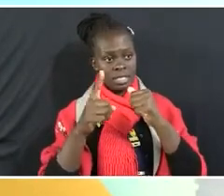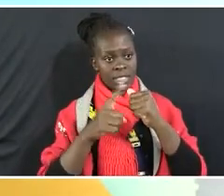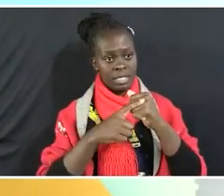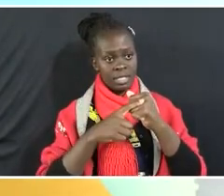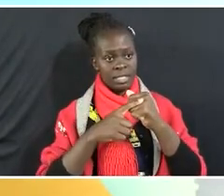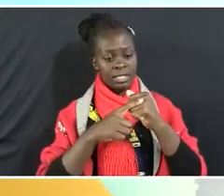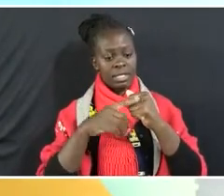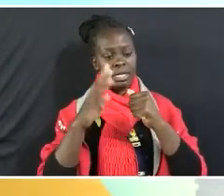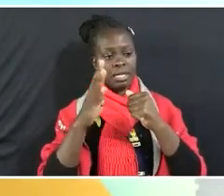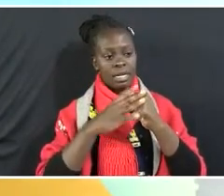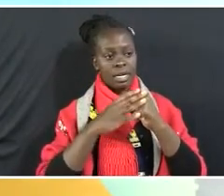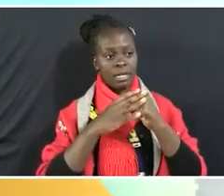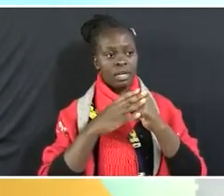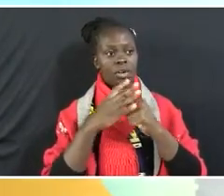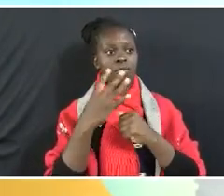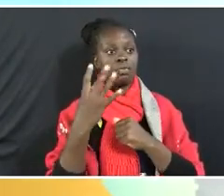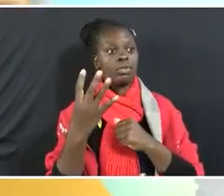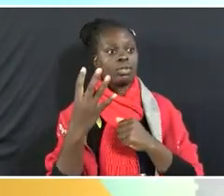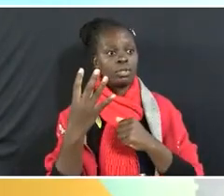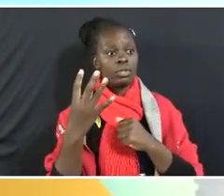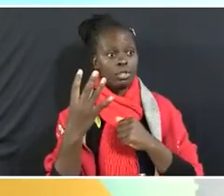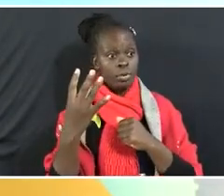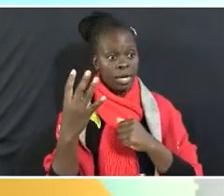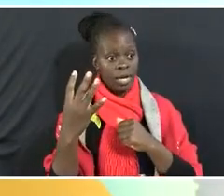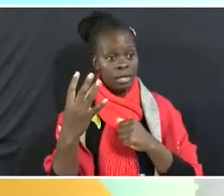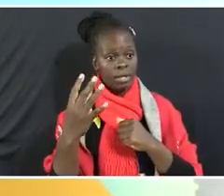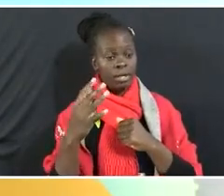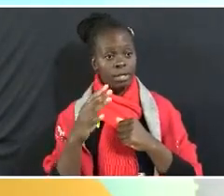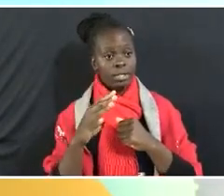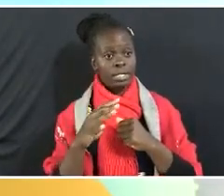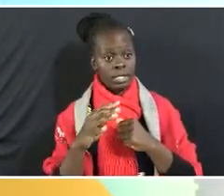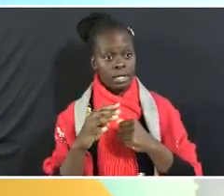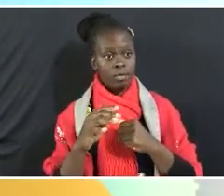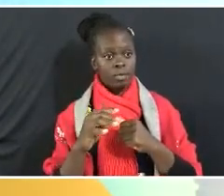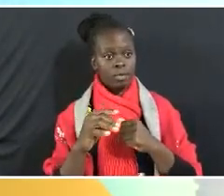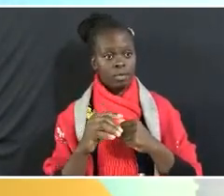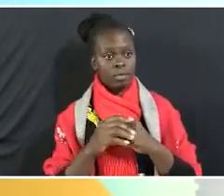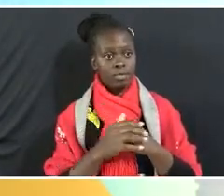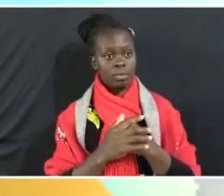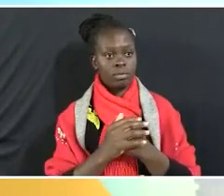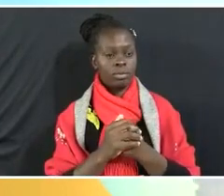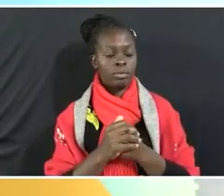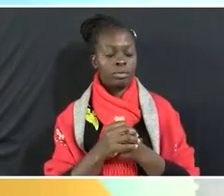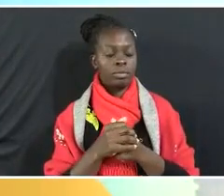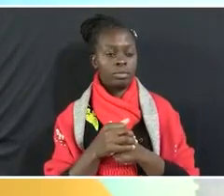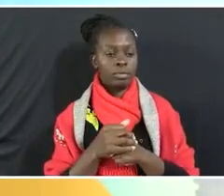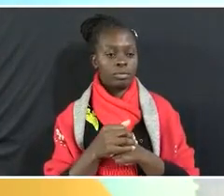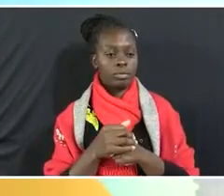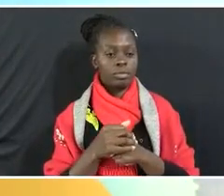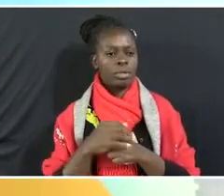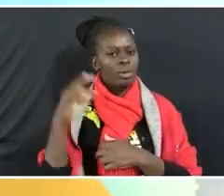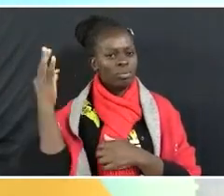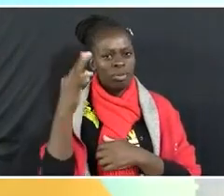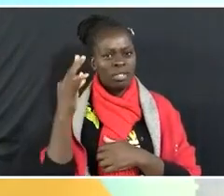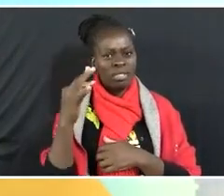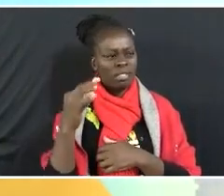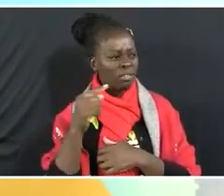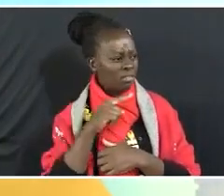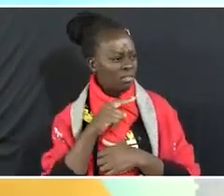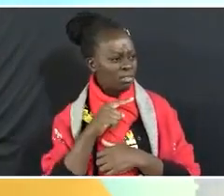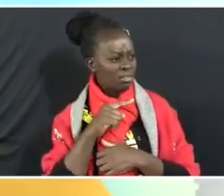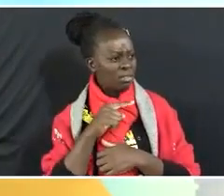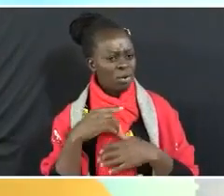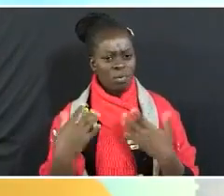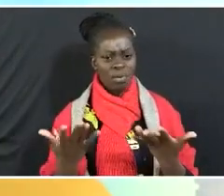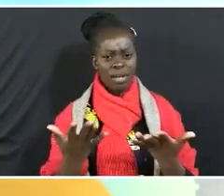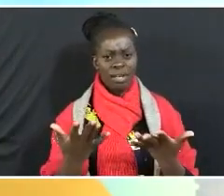694. And I like the way when I told the choristers 694 and everyone was thinking, preacher, what is wrong? Okay, let